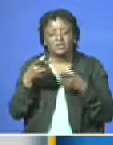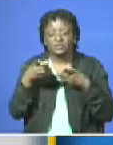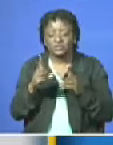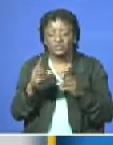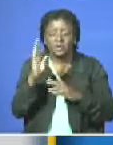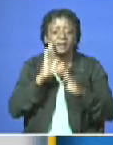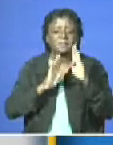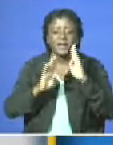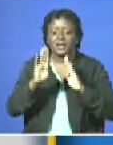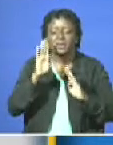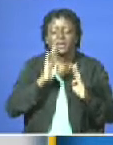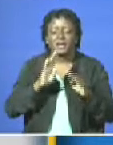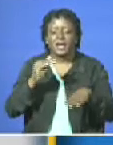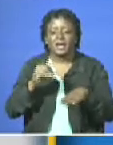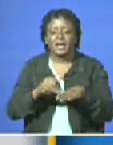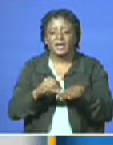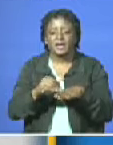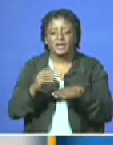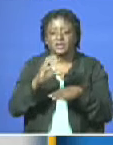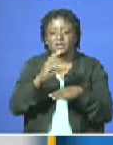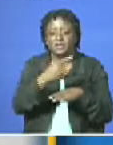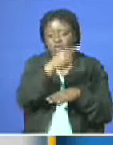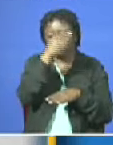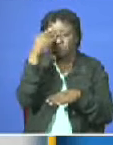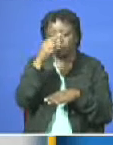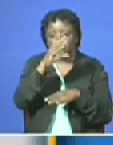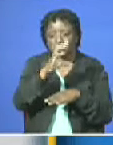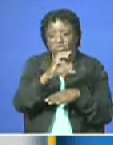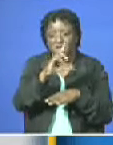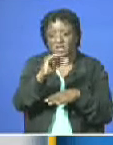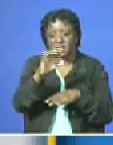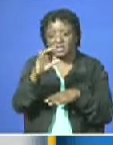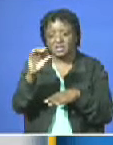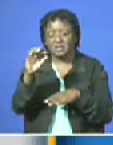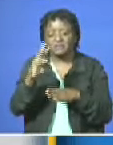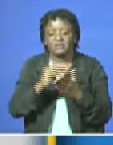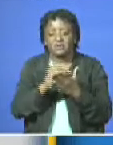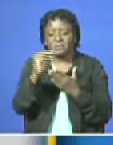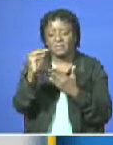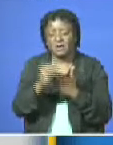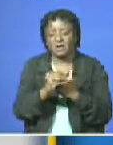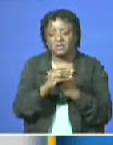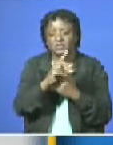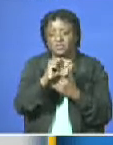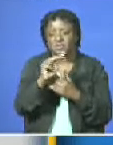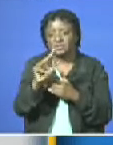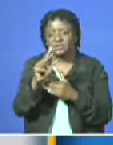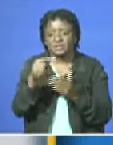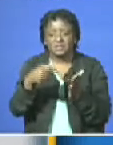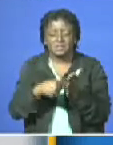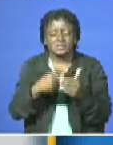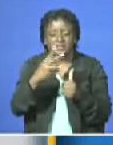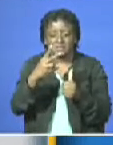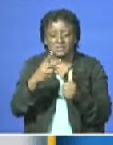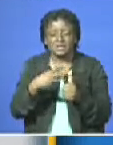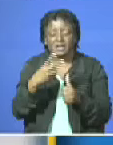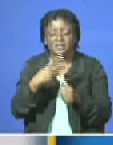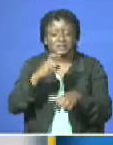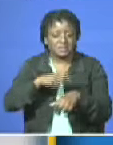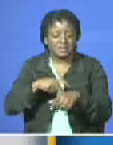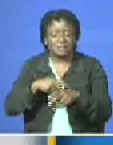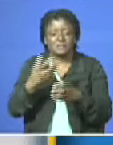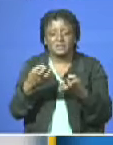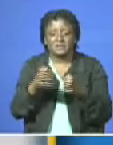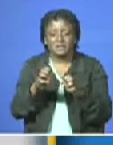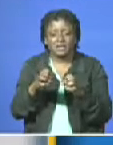banquet at Greycliff Restaurant on March 23rd. This is the second time the event is being held and recognizes women that are